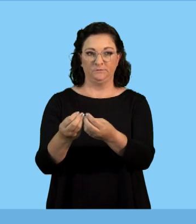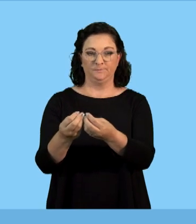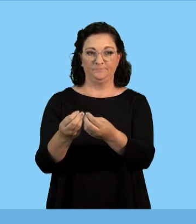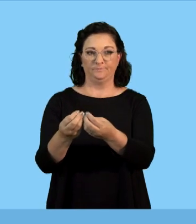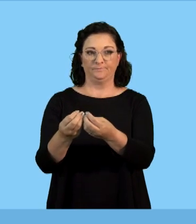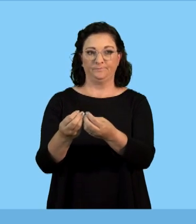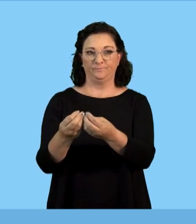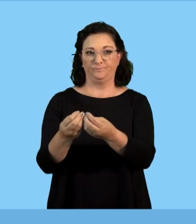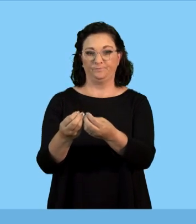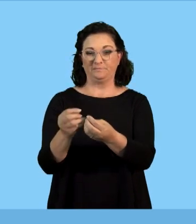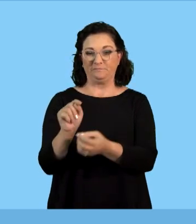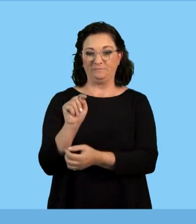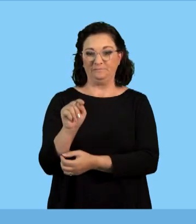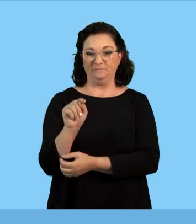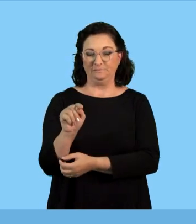will